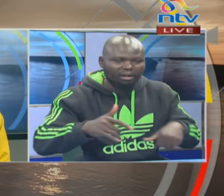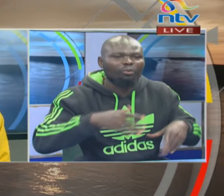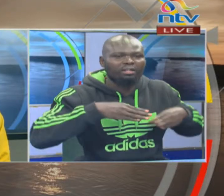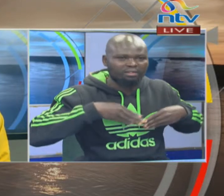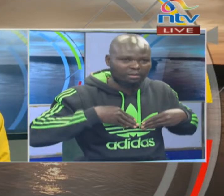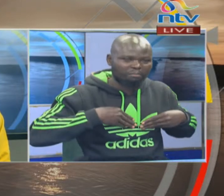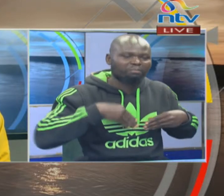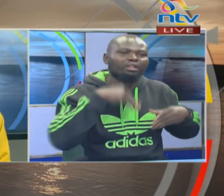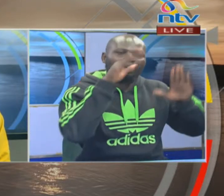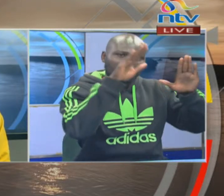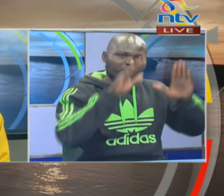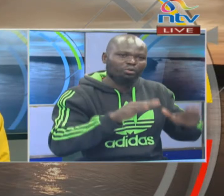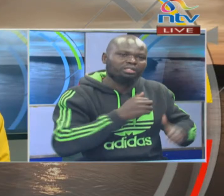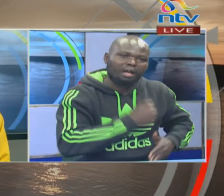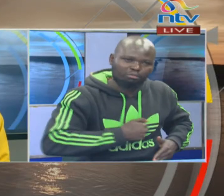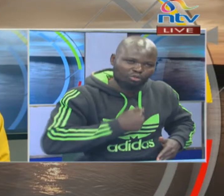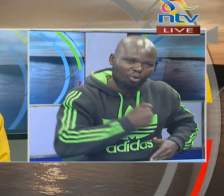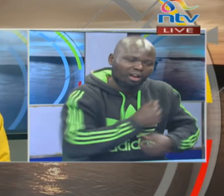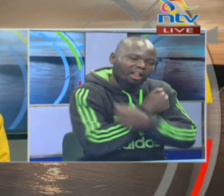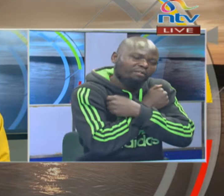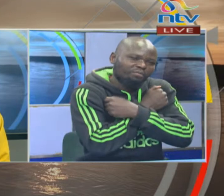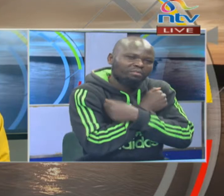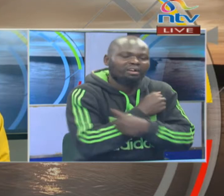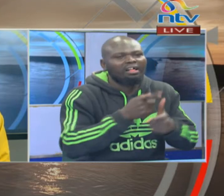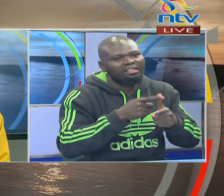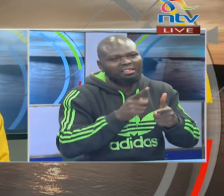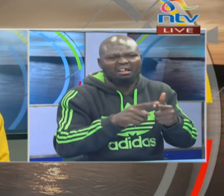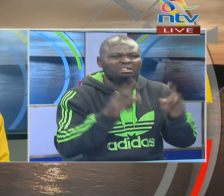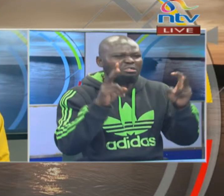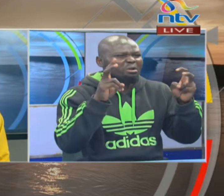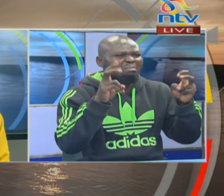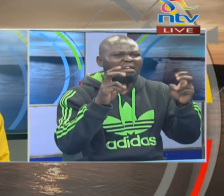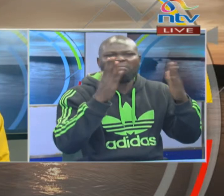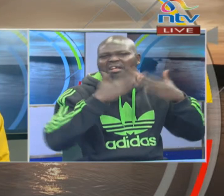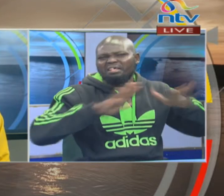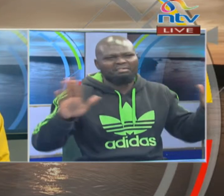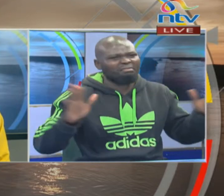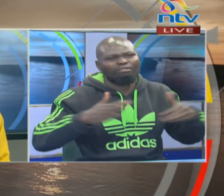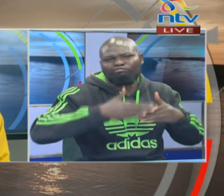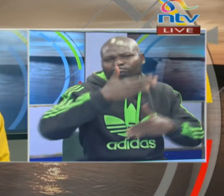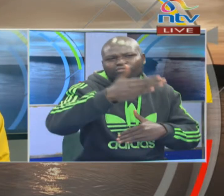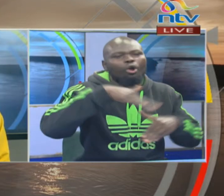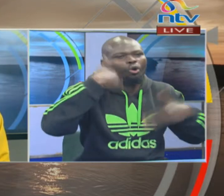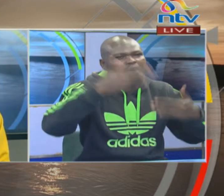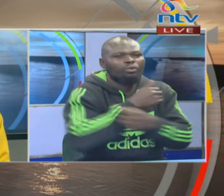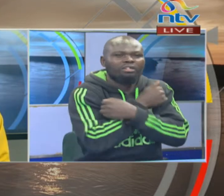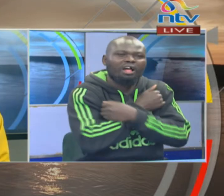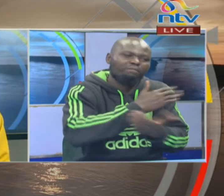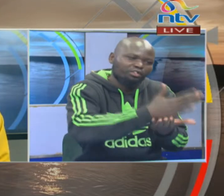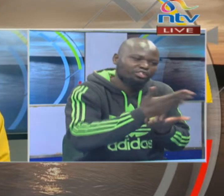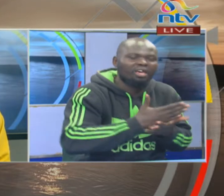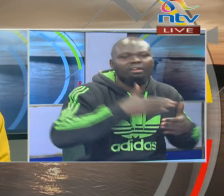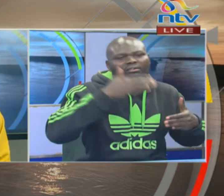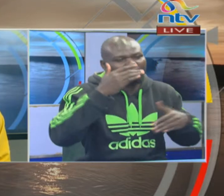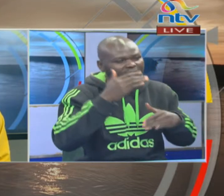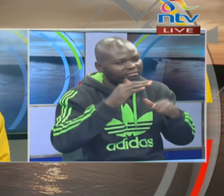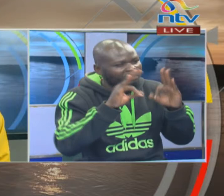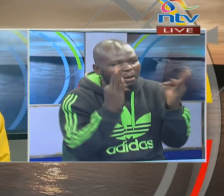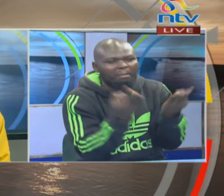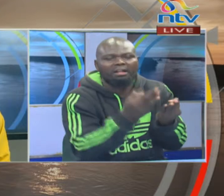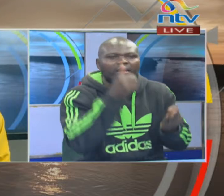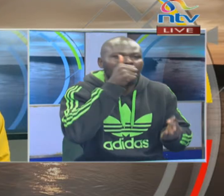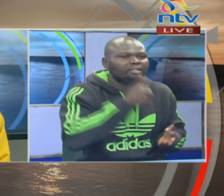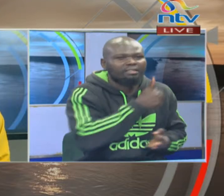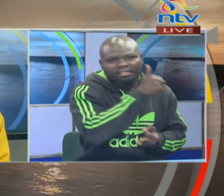So we listen to one another. If one wrongs the other person, we are able to forgive one another, and